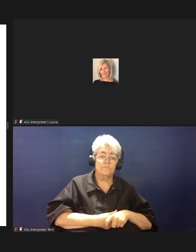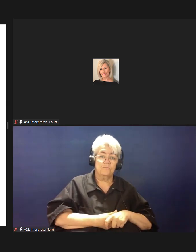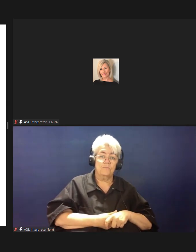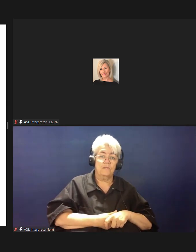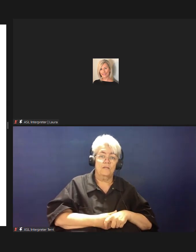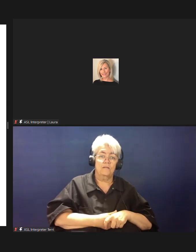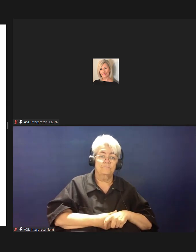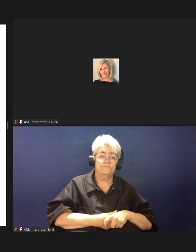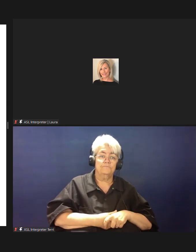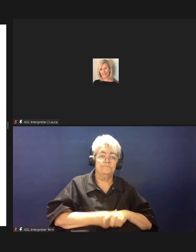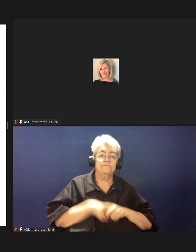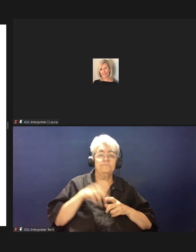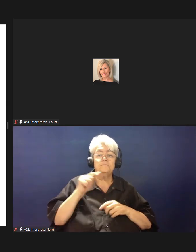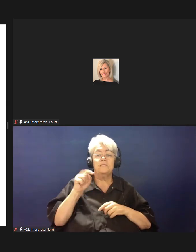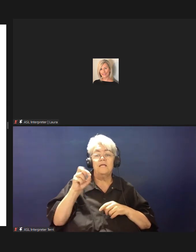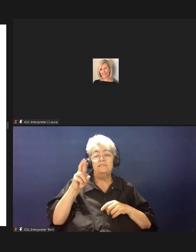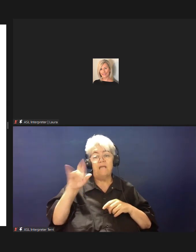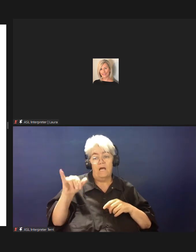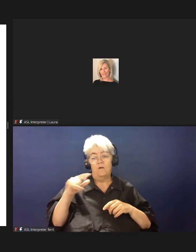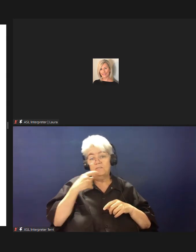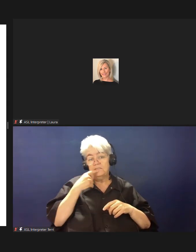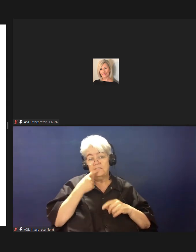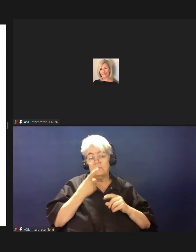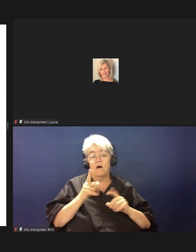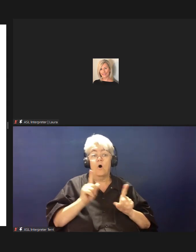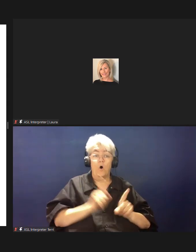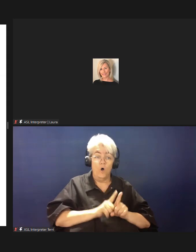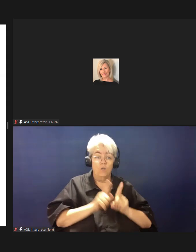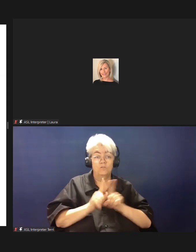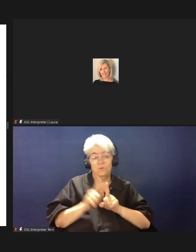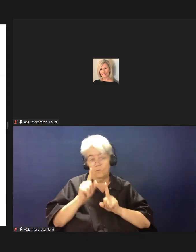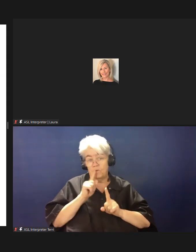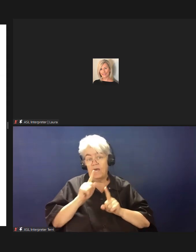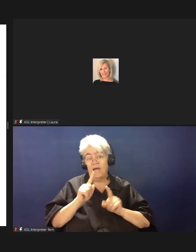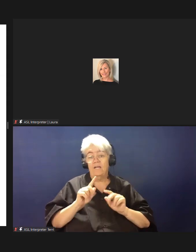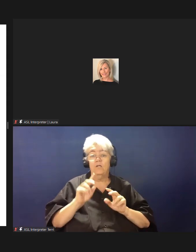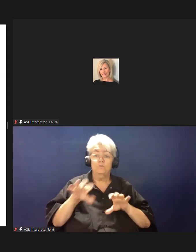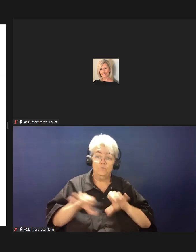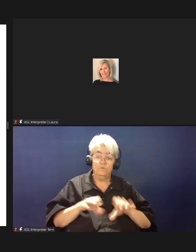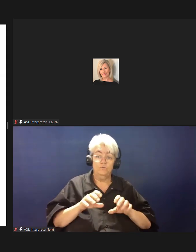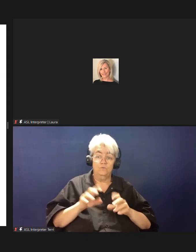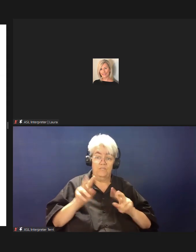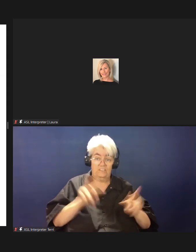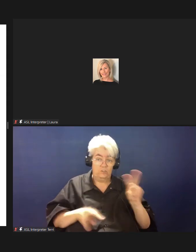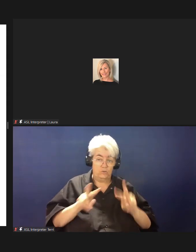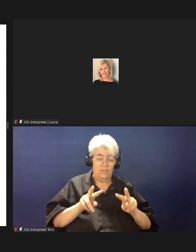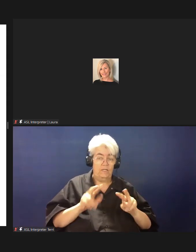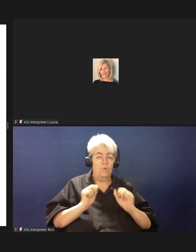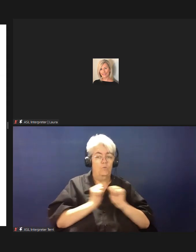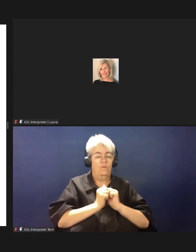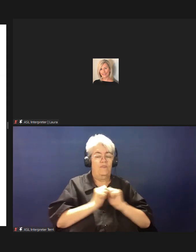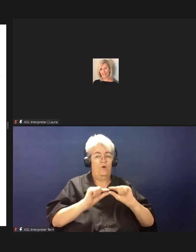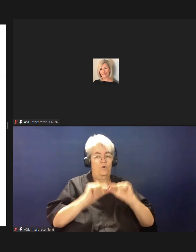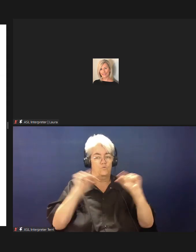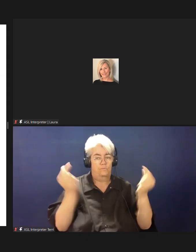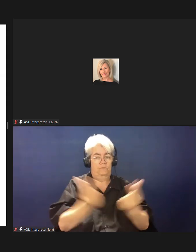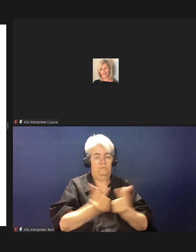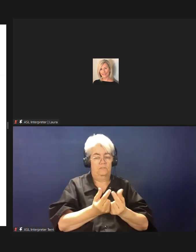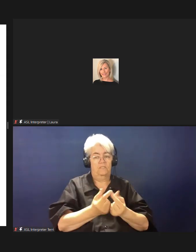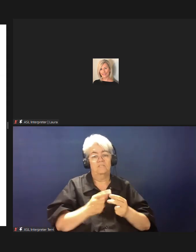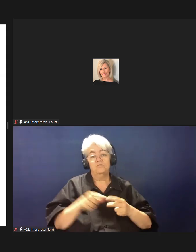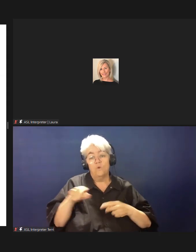Now, another strategy to consider is screening in groups. And this can help some children who might be fearful to